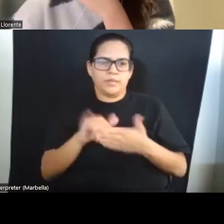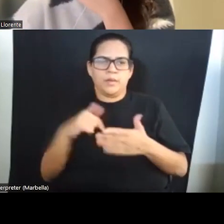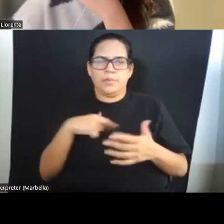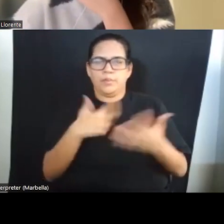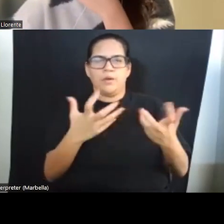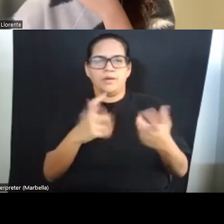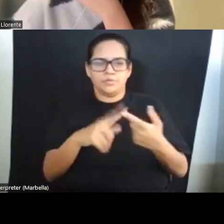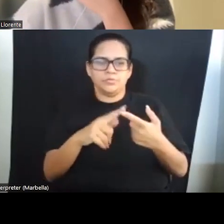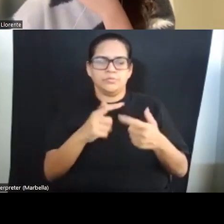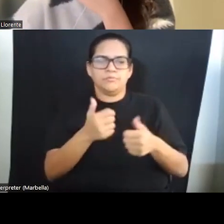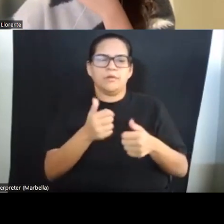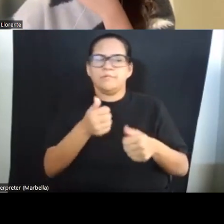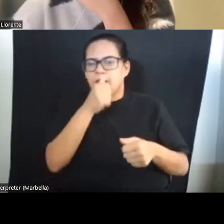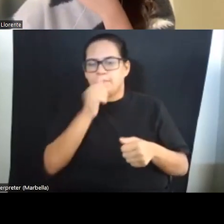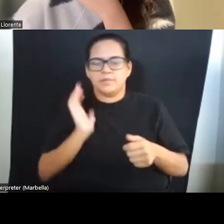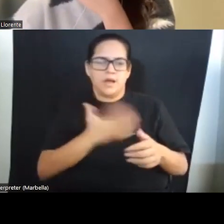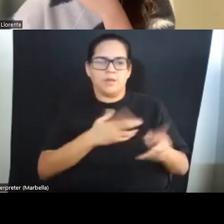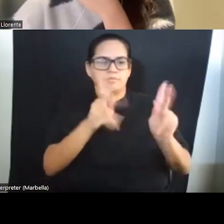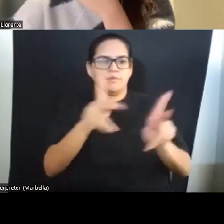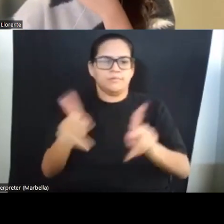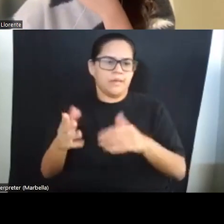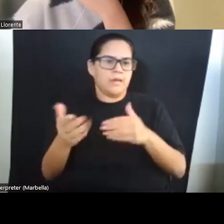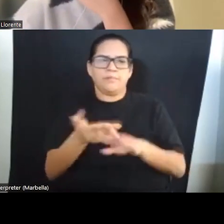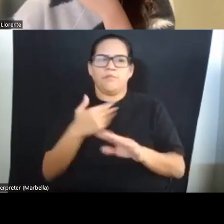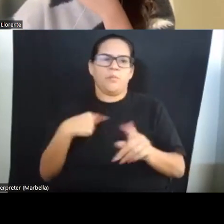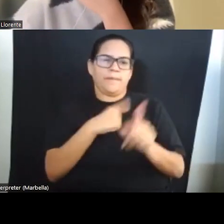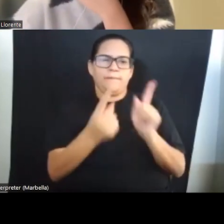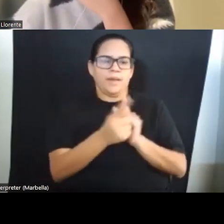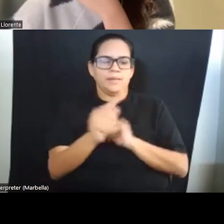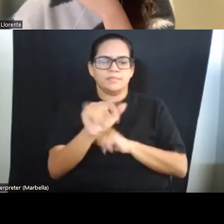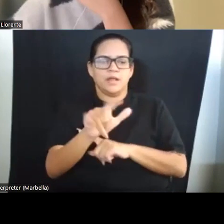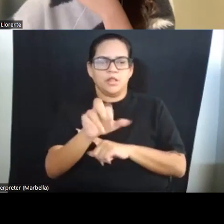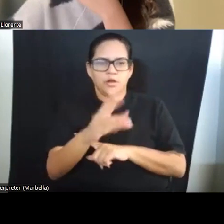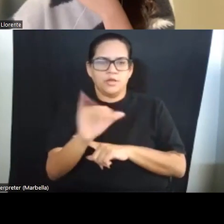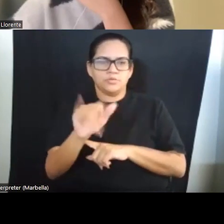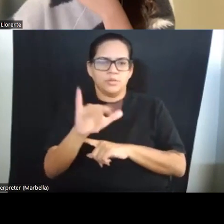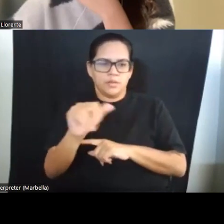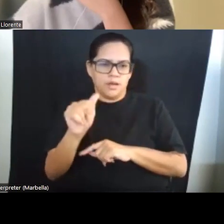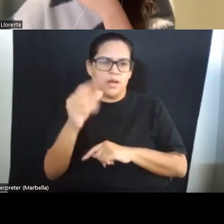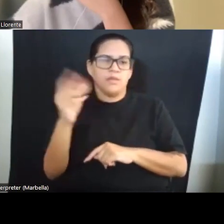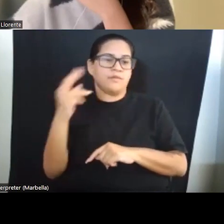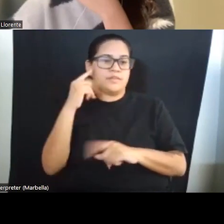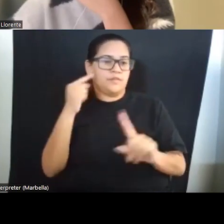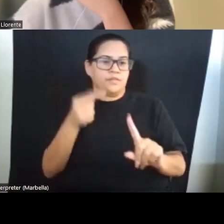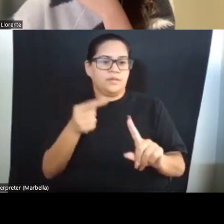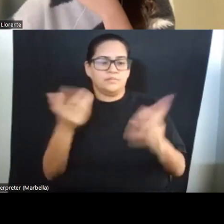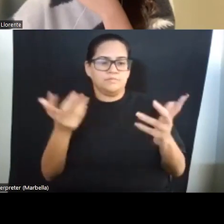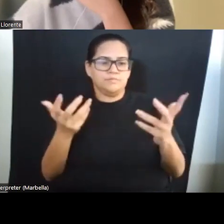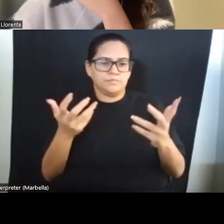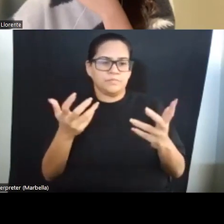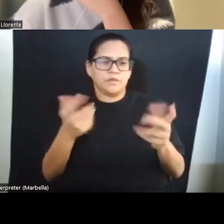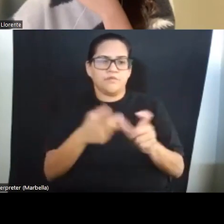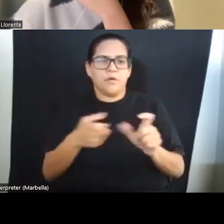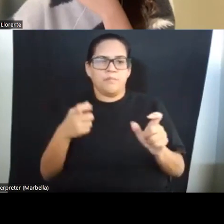to anonymize our subjects. That's before we even met Taylor and Julia. And the reason for this is that, you know, from